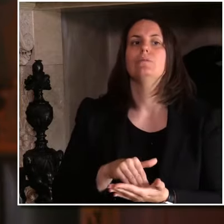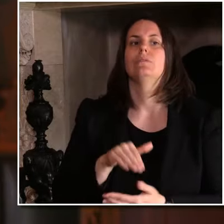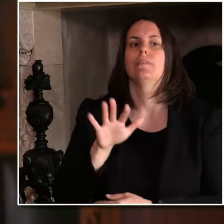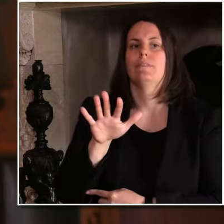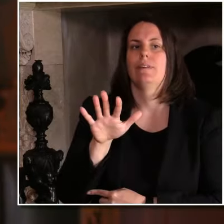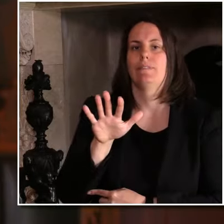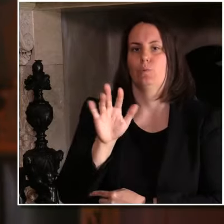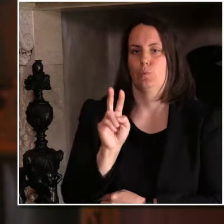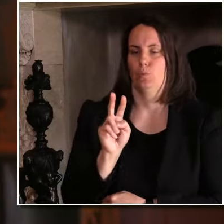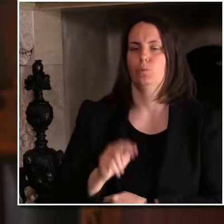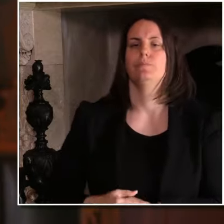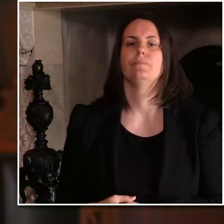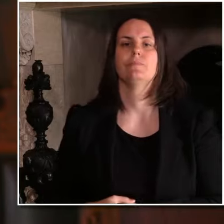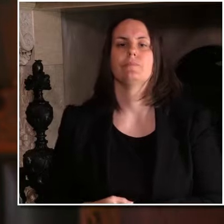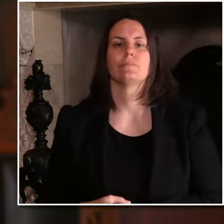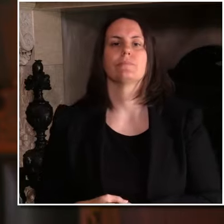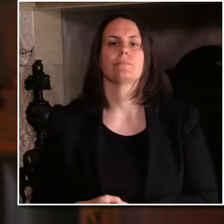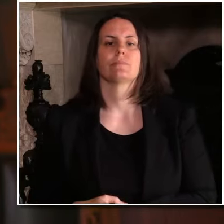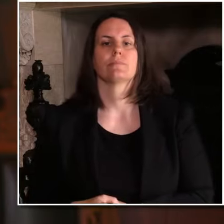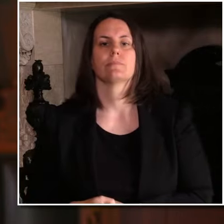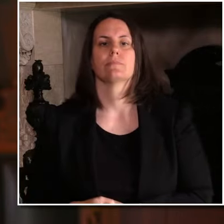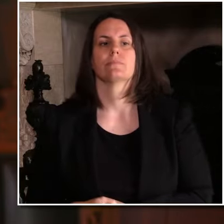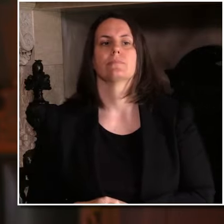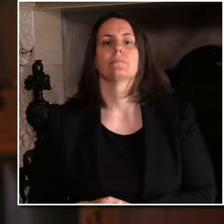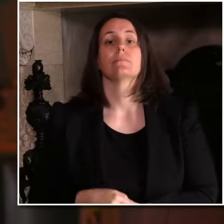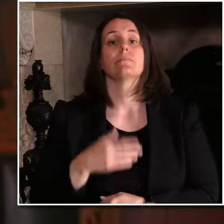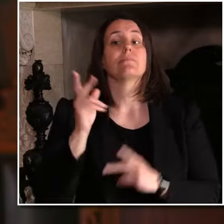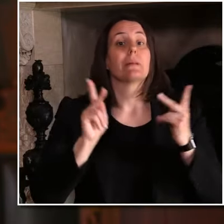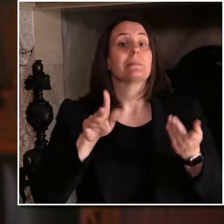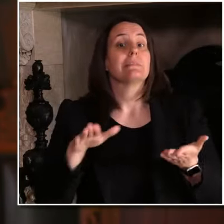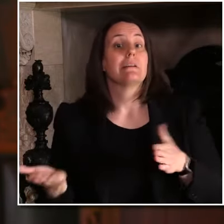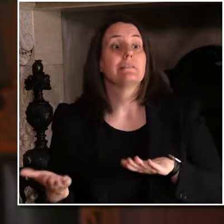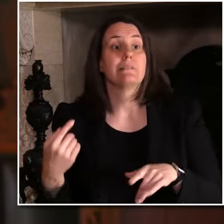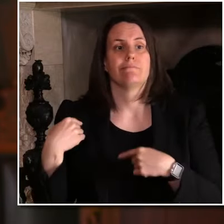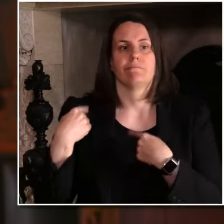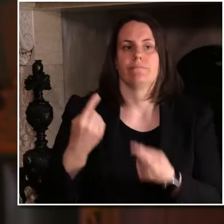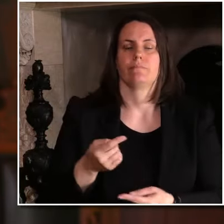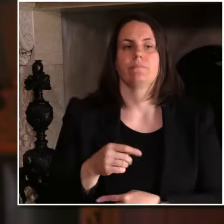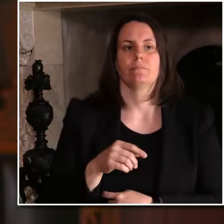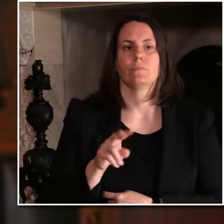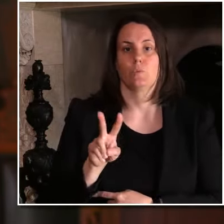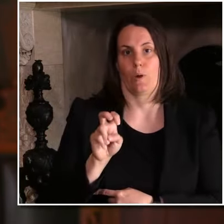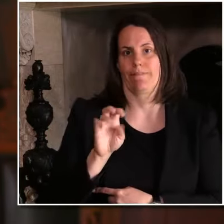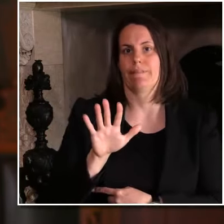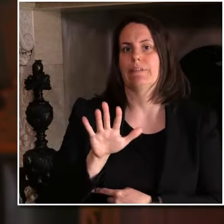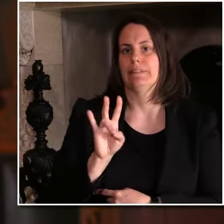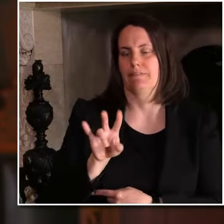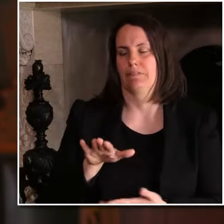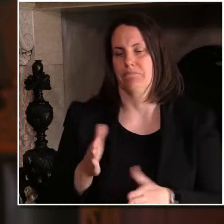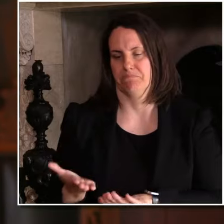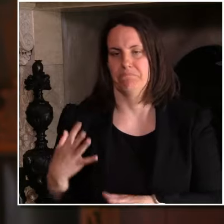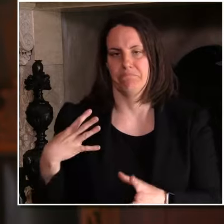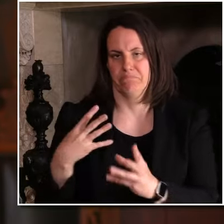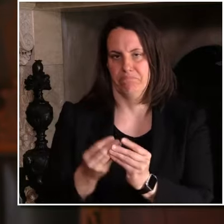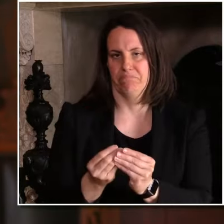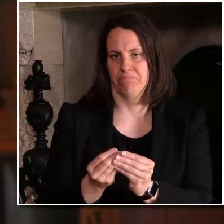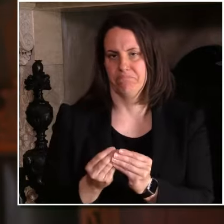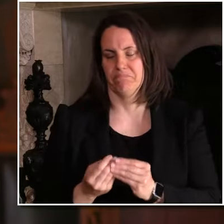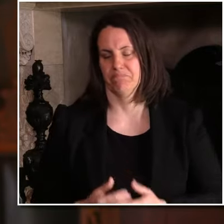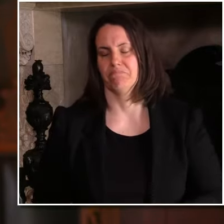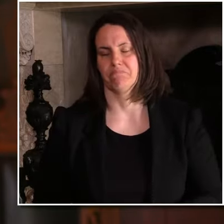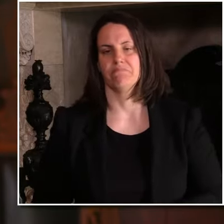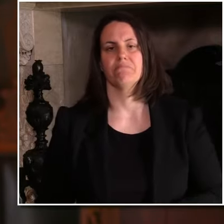continuing to do the important work of flattening the curve and for your partnership on Badger Bounce Back to help us get ready to turn the dial.